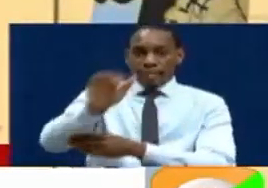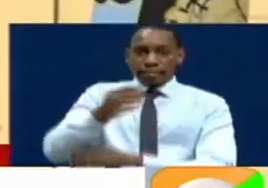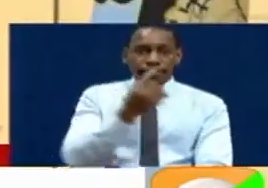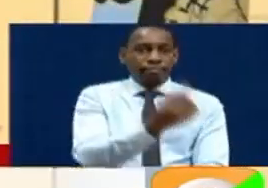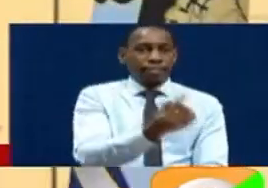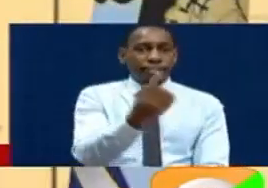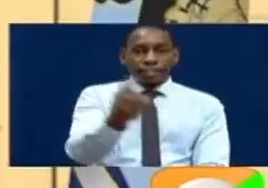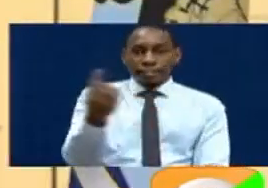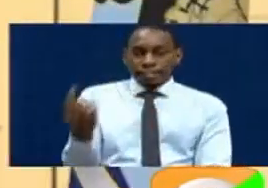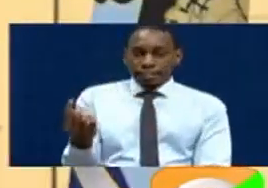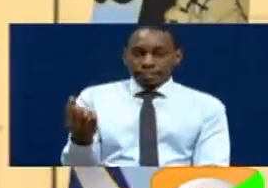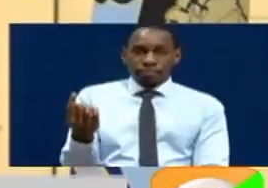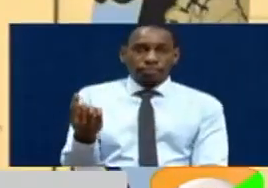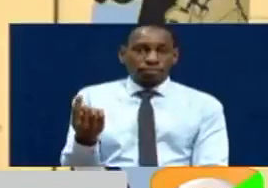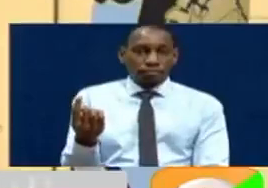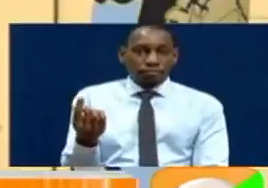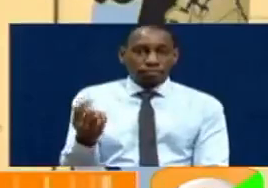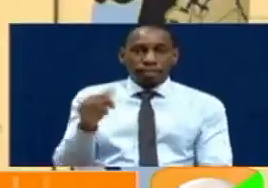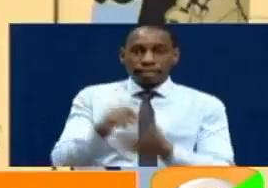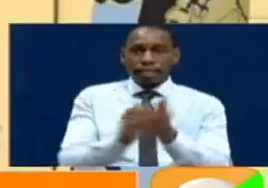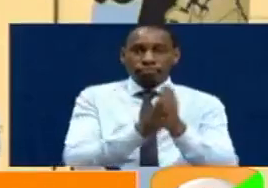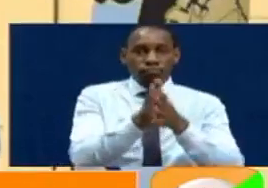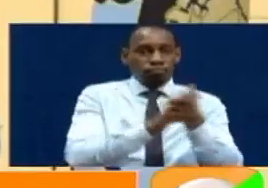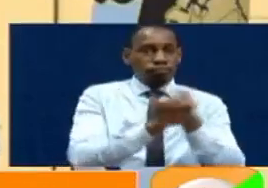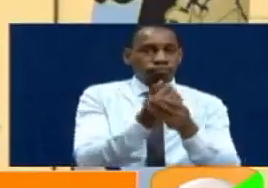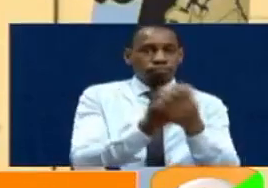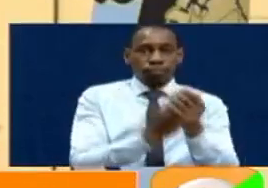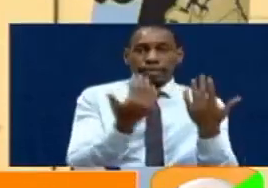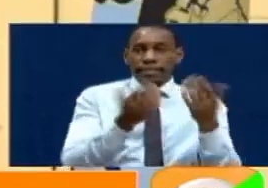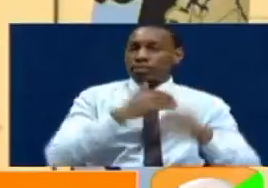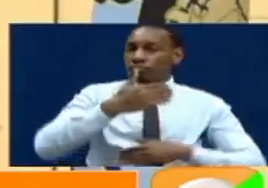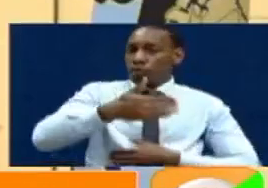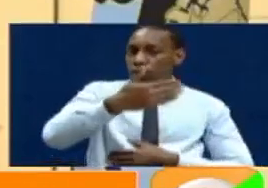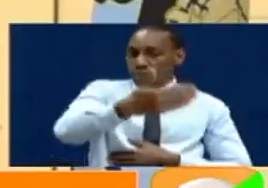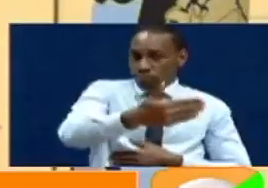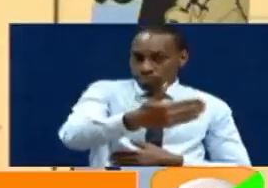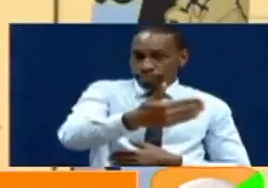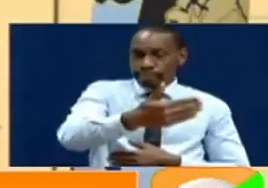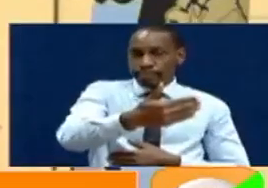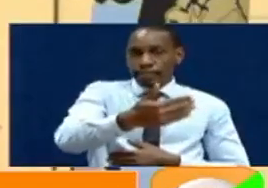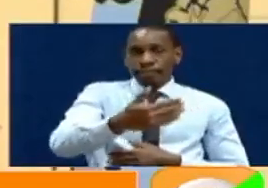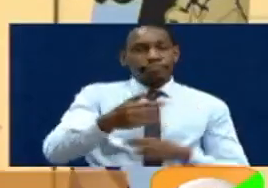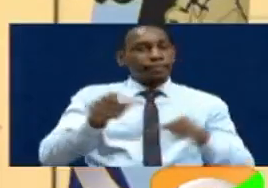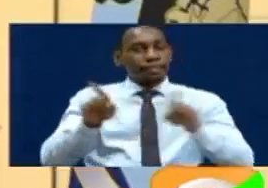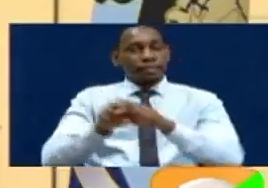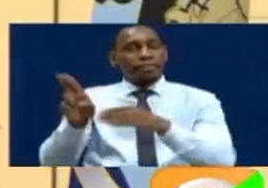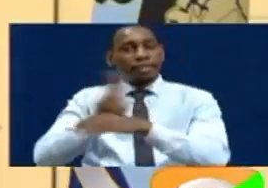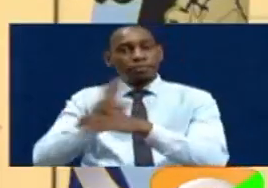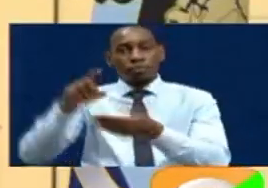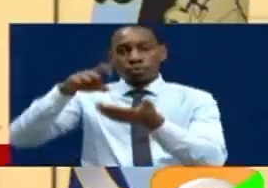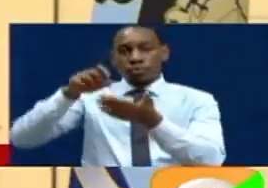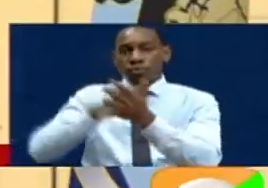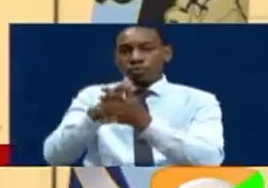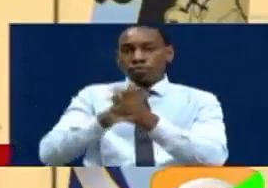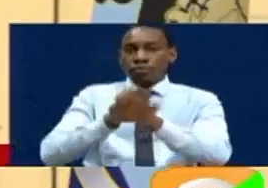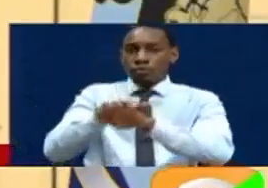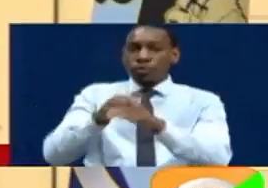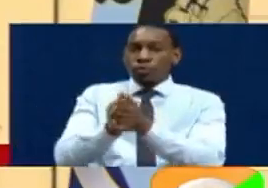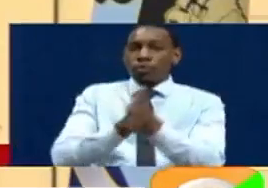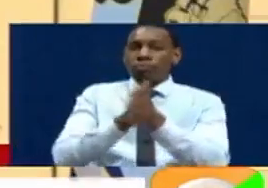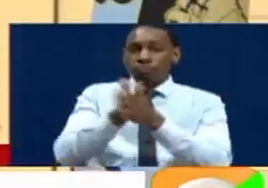everyone to wash hands frequently, to use hand sanitizers and